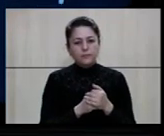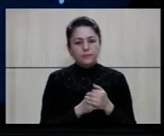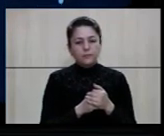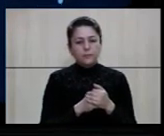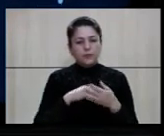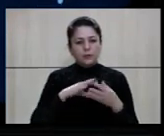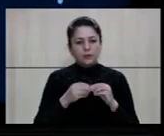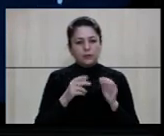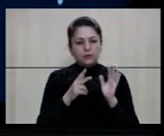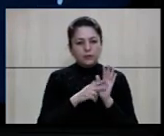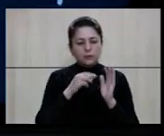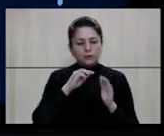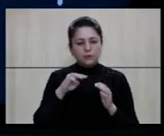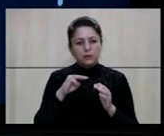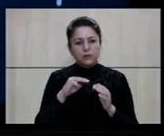Jami